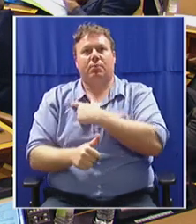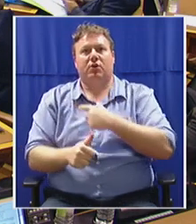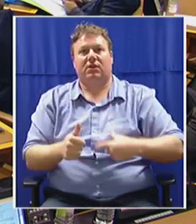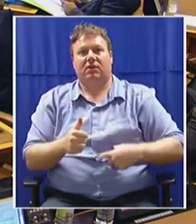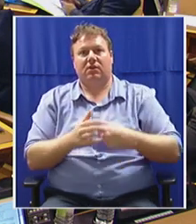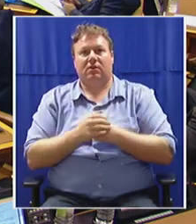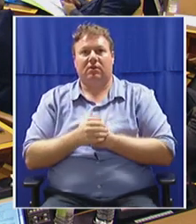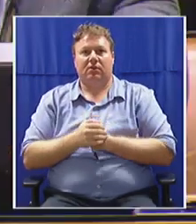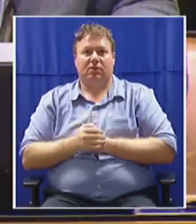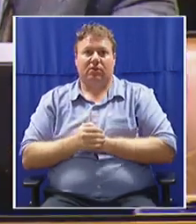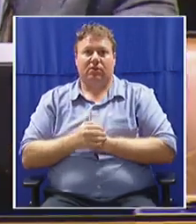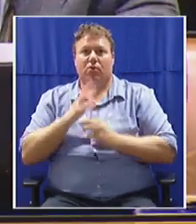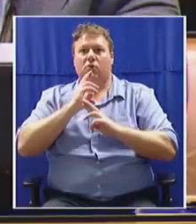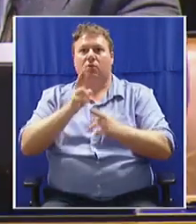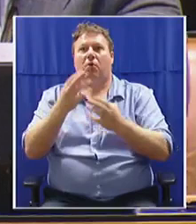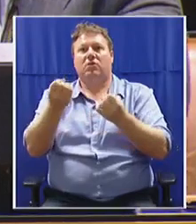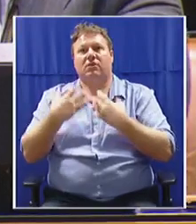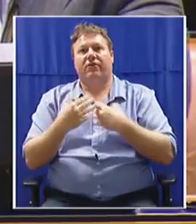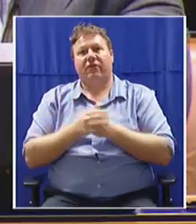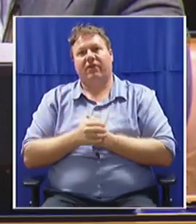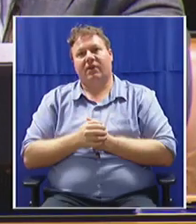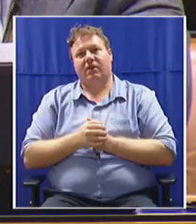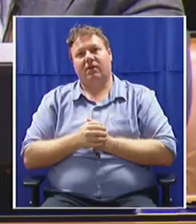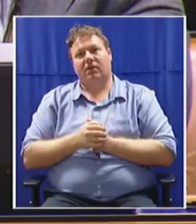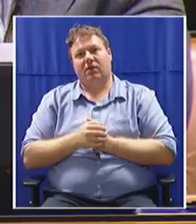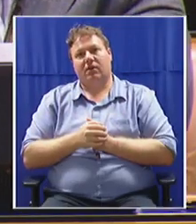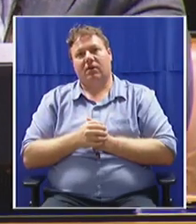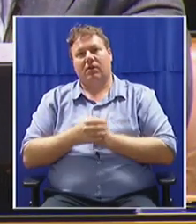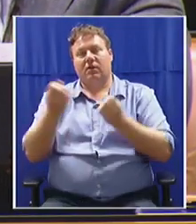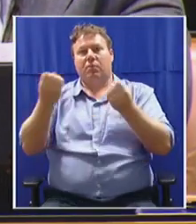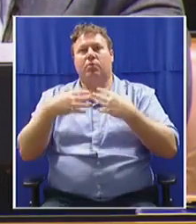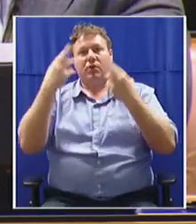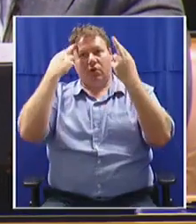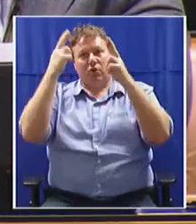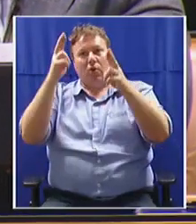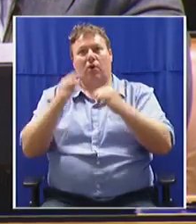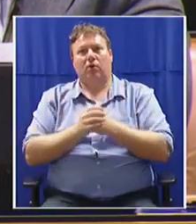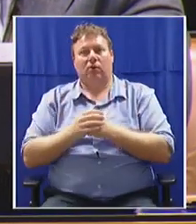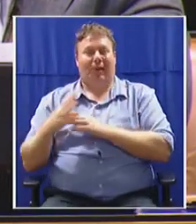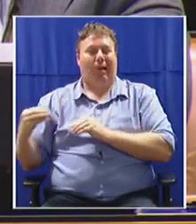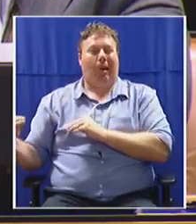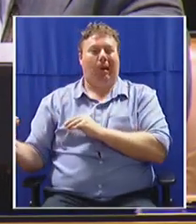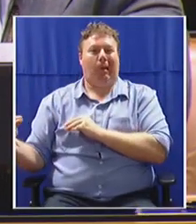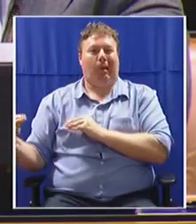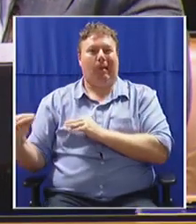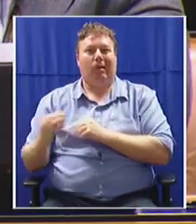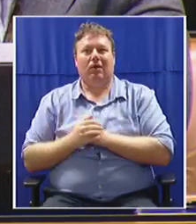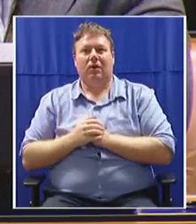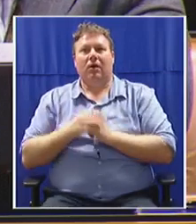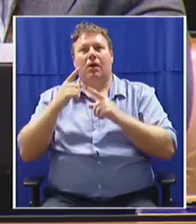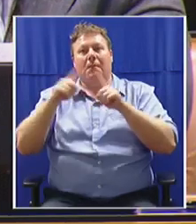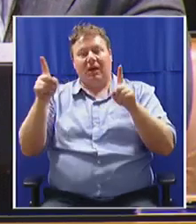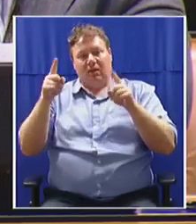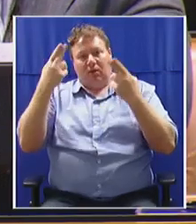The response you gave, it gives us hope. However, Honorable